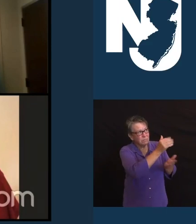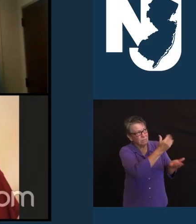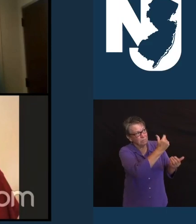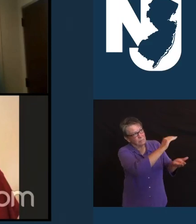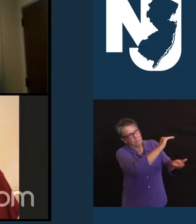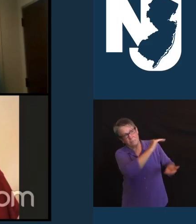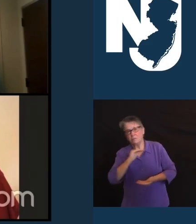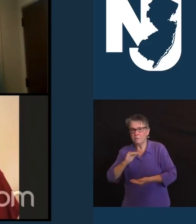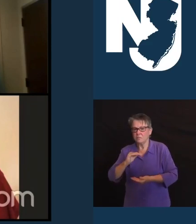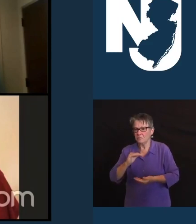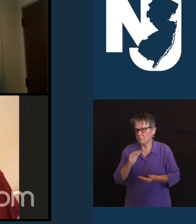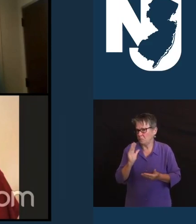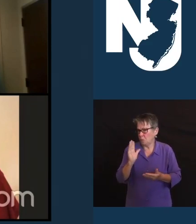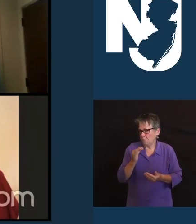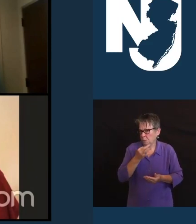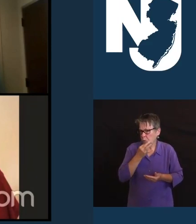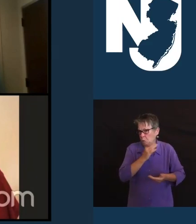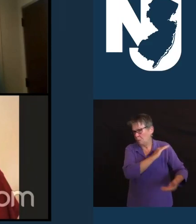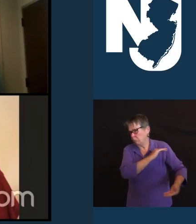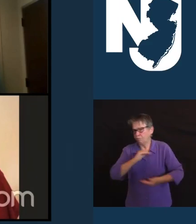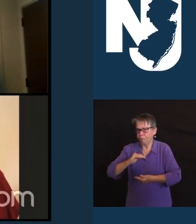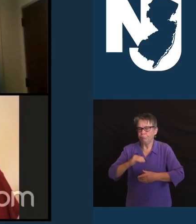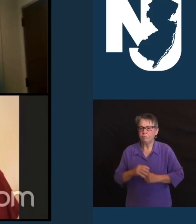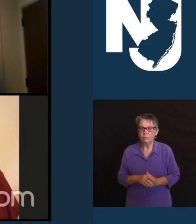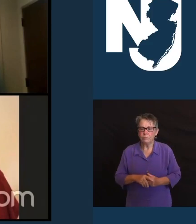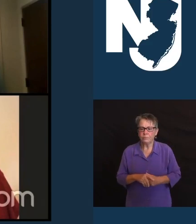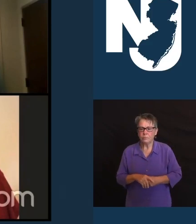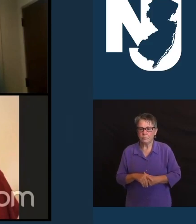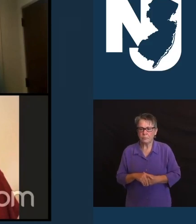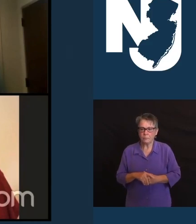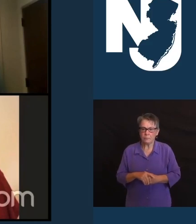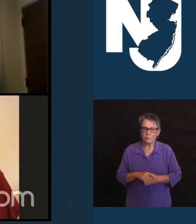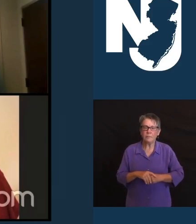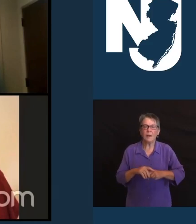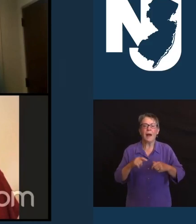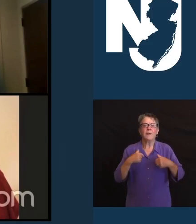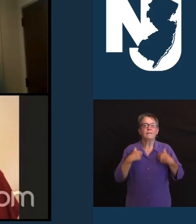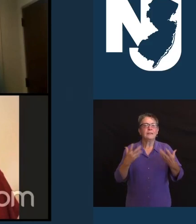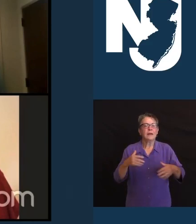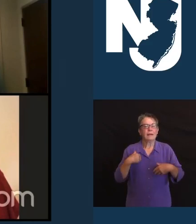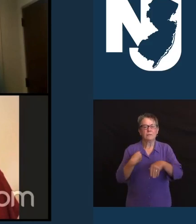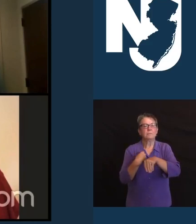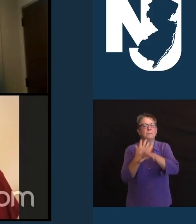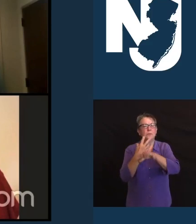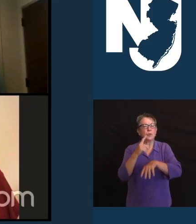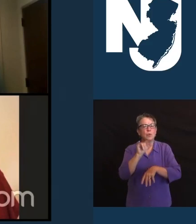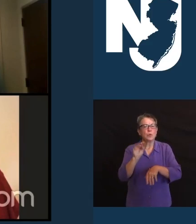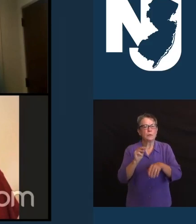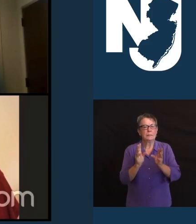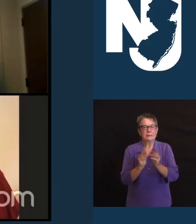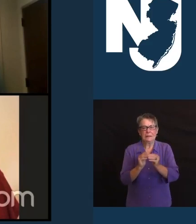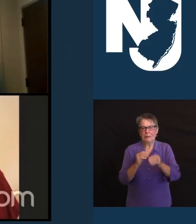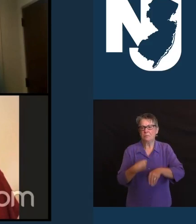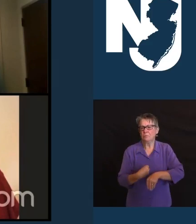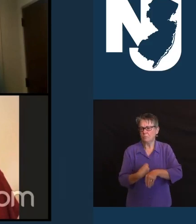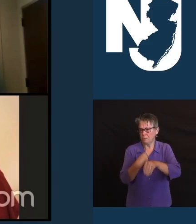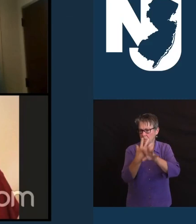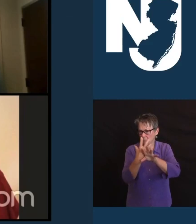sign a new state law permanently exempting military combat pay from state income taxes. That's Senator Mike Tester on